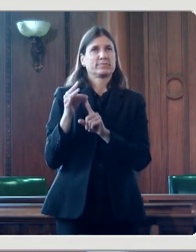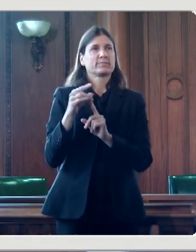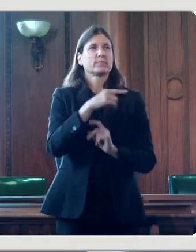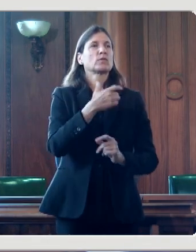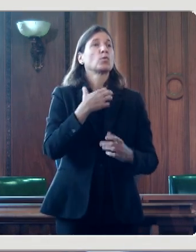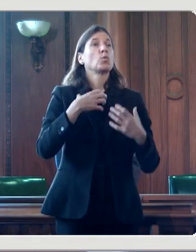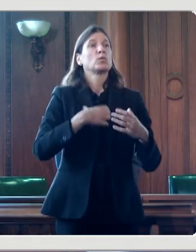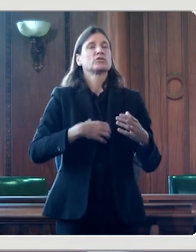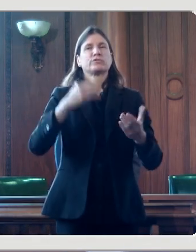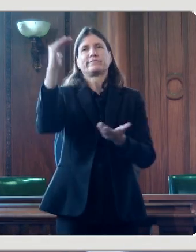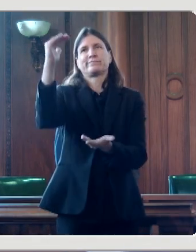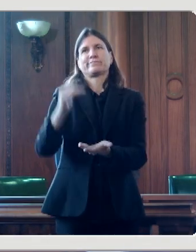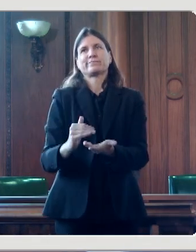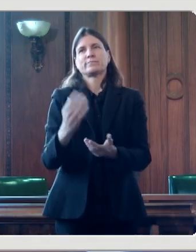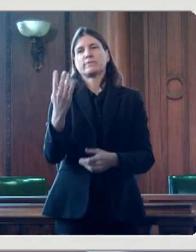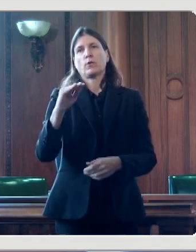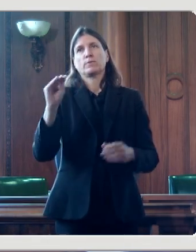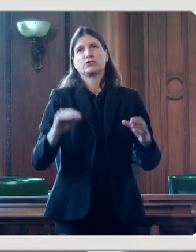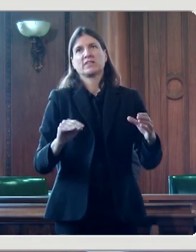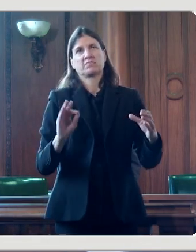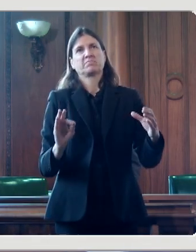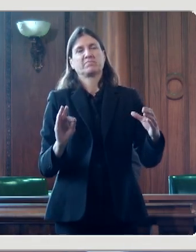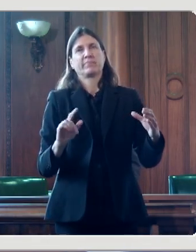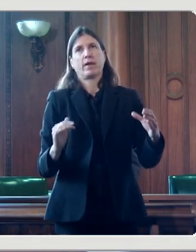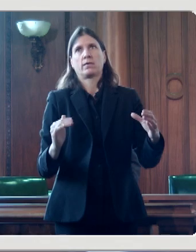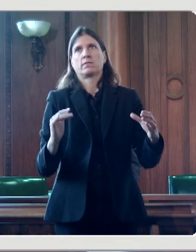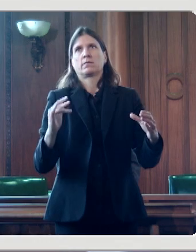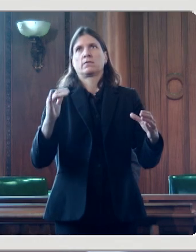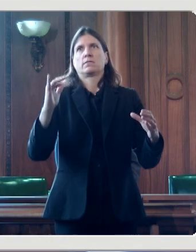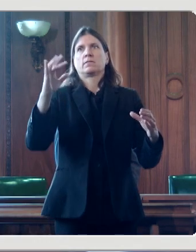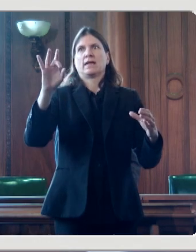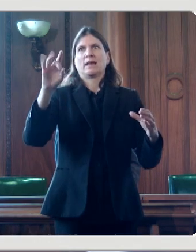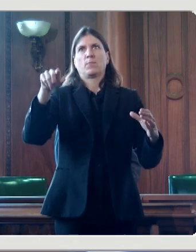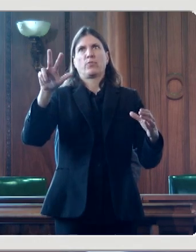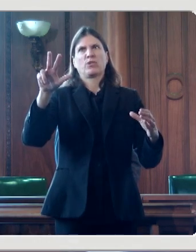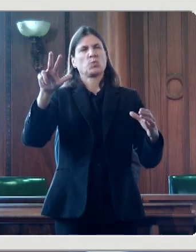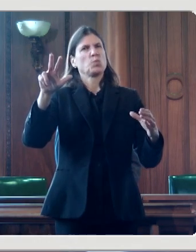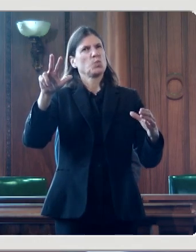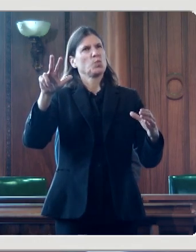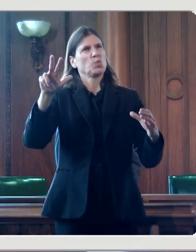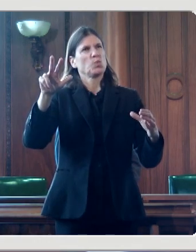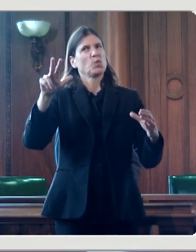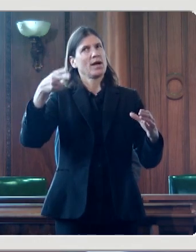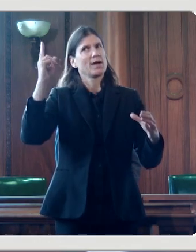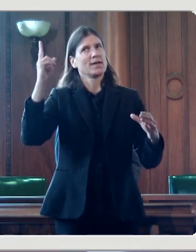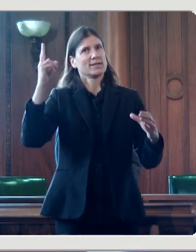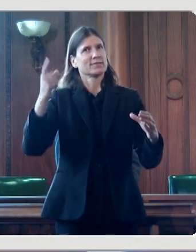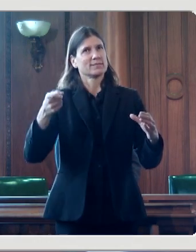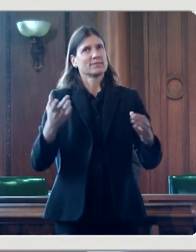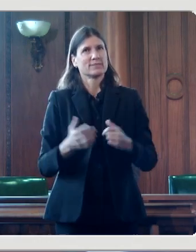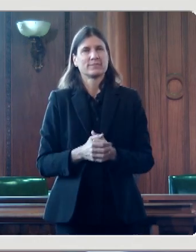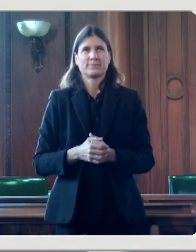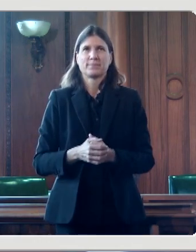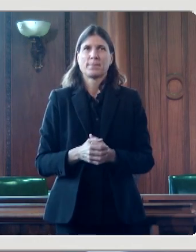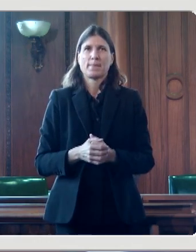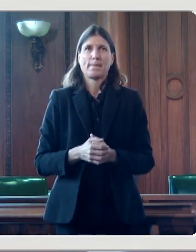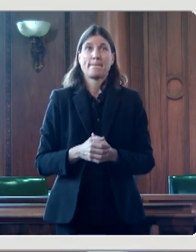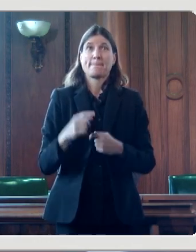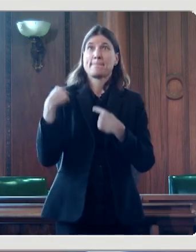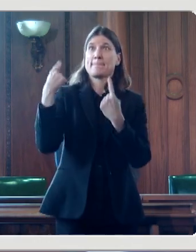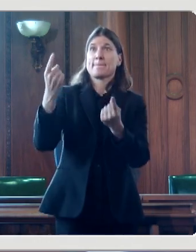dangerous. Since March of 2020, since the beginning of the pandemic, Bay State Health has